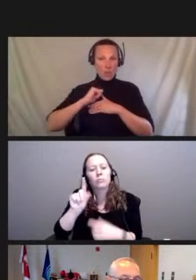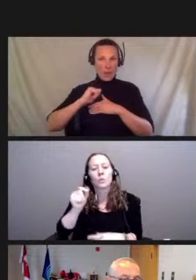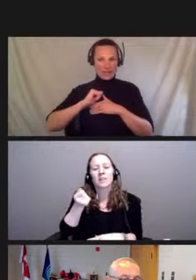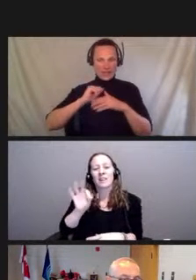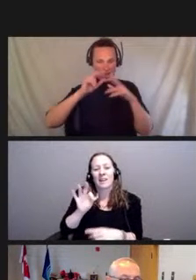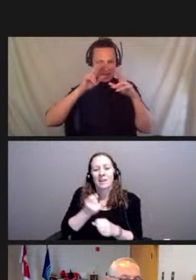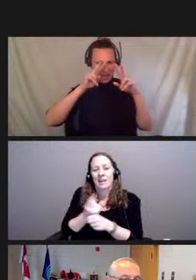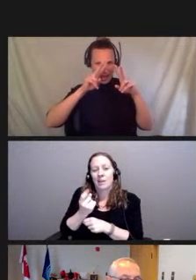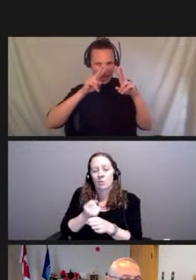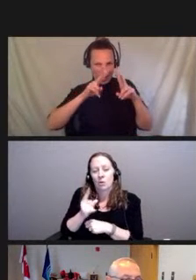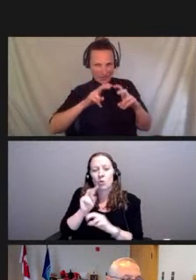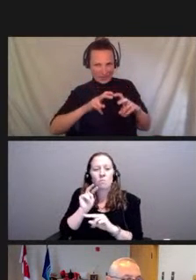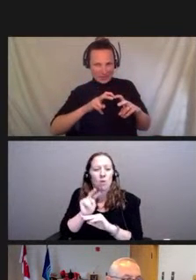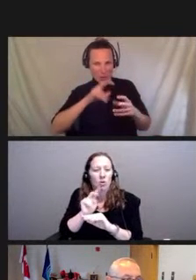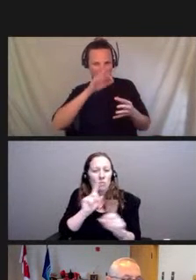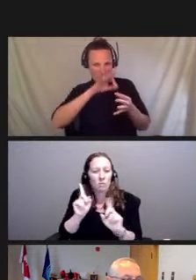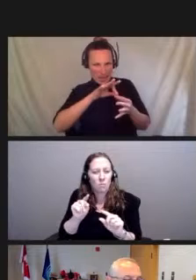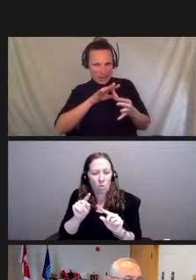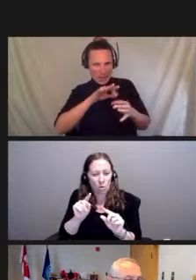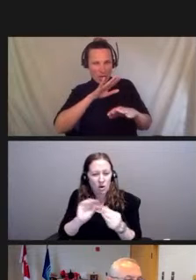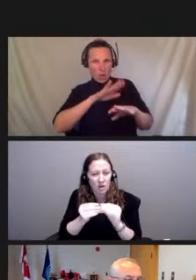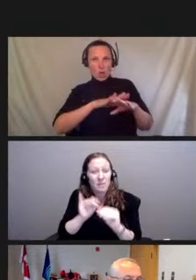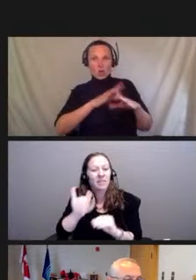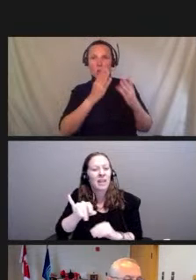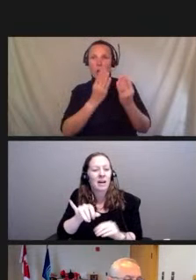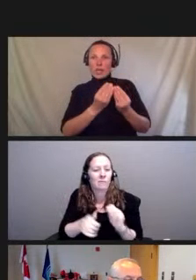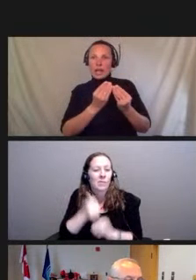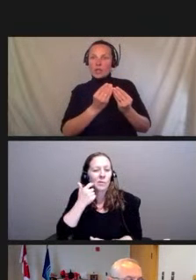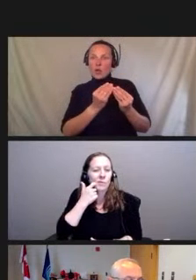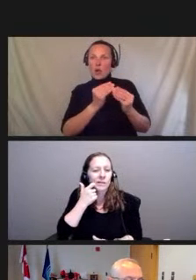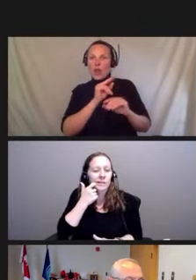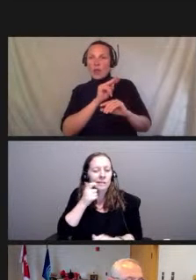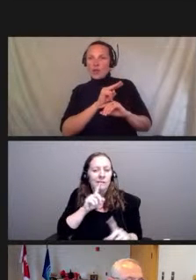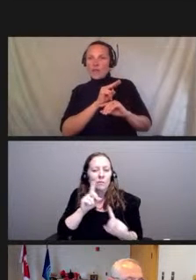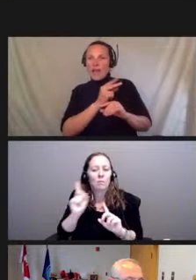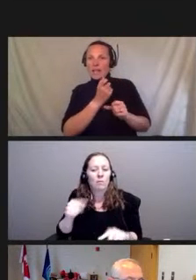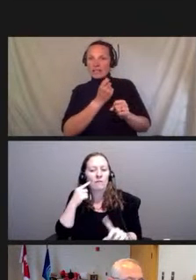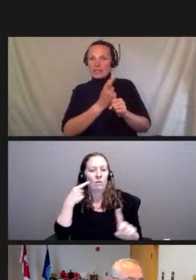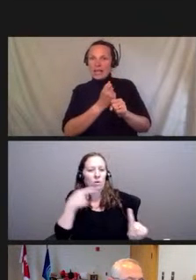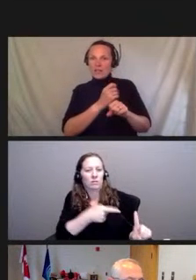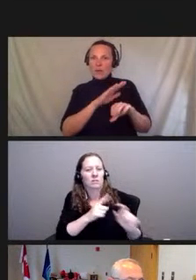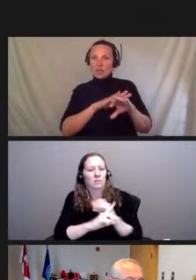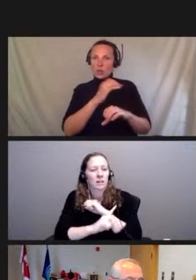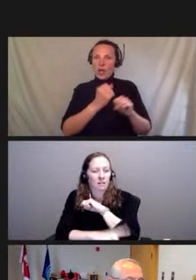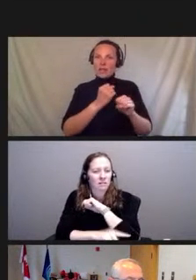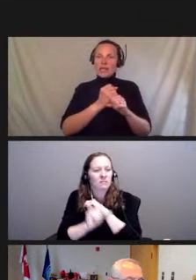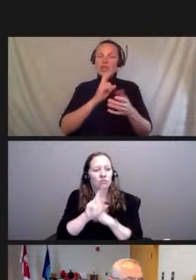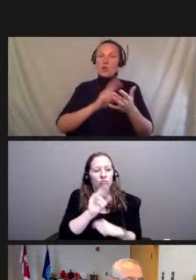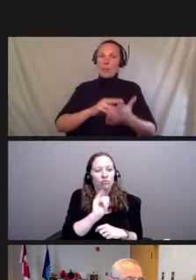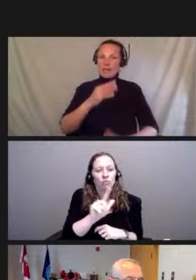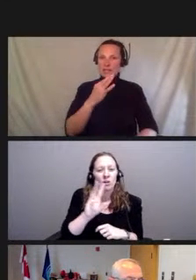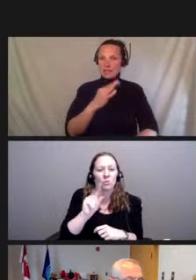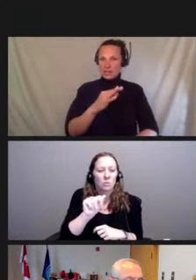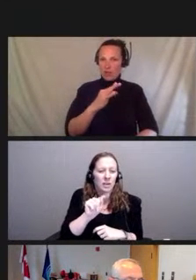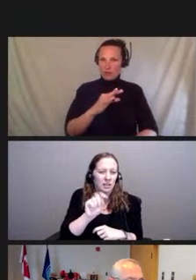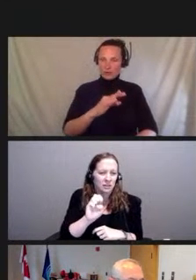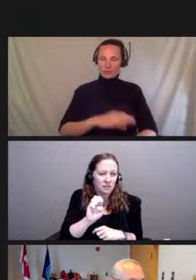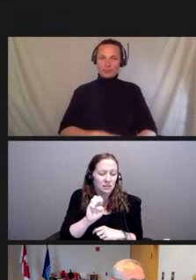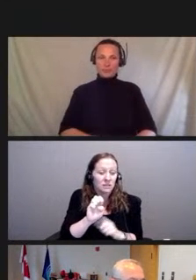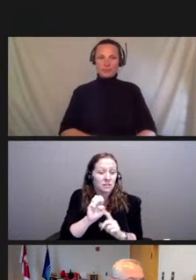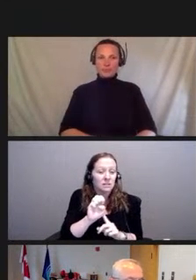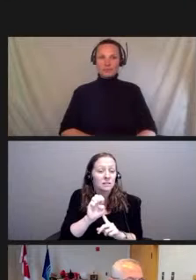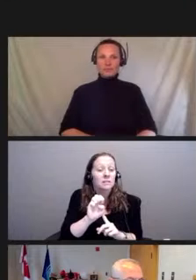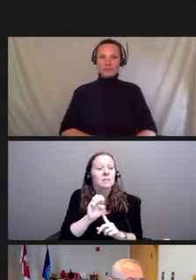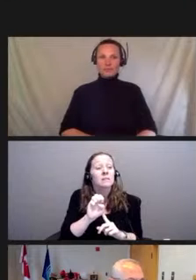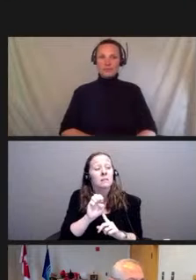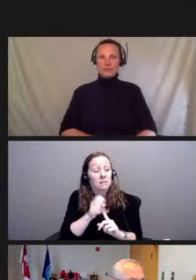report calculation, the most current monitoring report for the landfill, with a specific focus on the disposal trends. Based on the